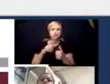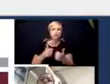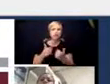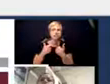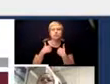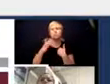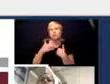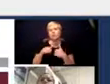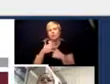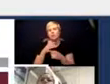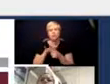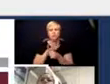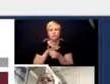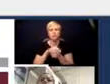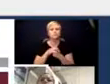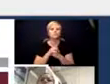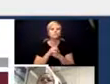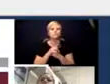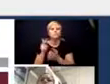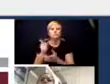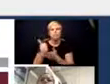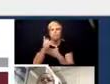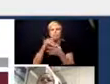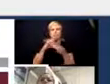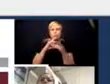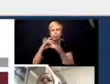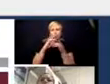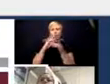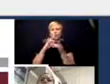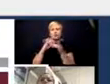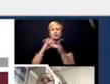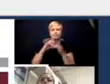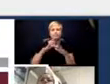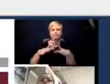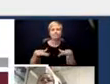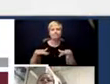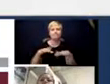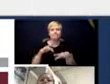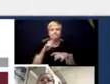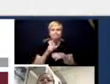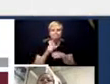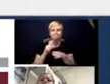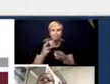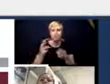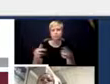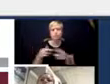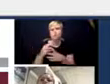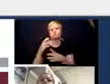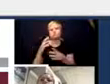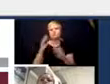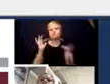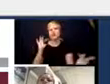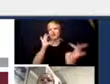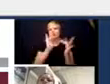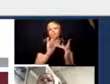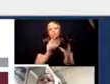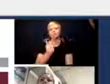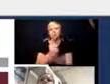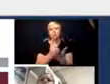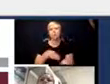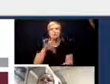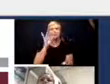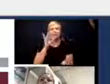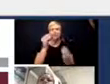locations. They'll help us also coordinate on-the-ground resources and outreach, help to find information to